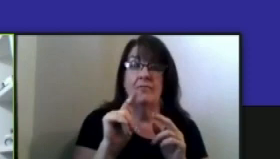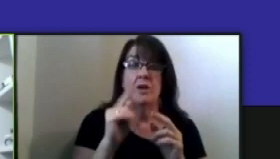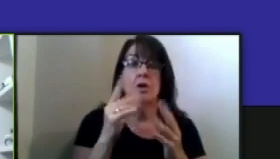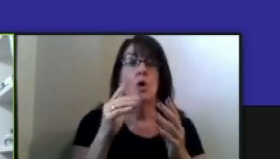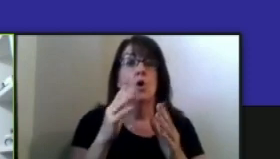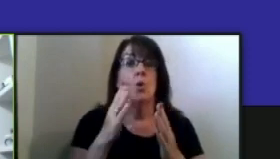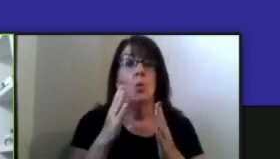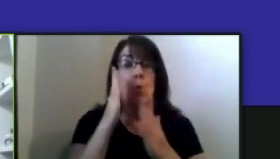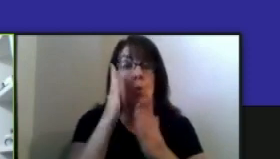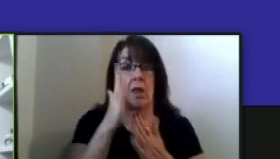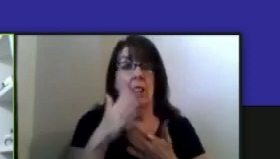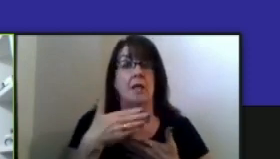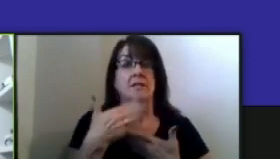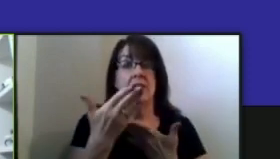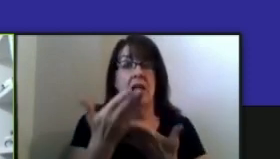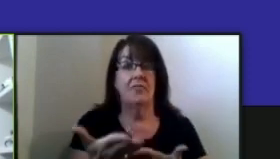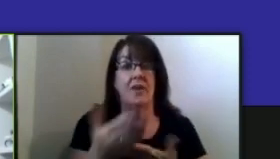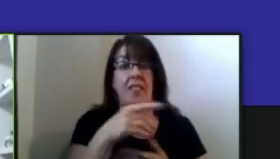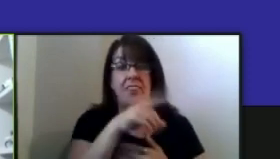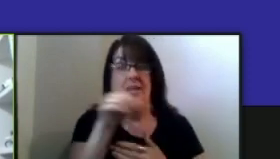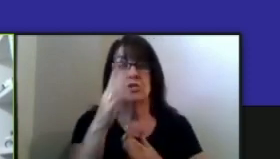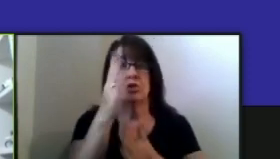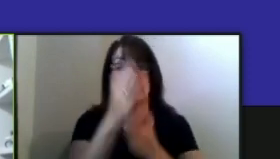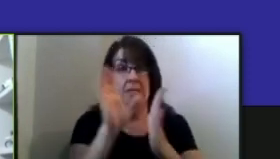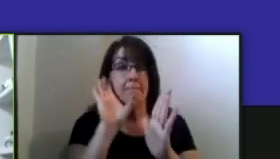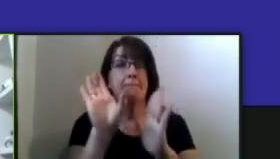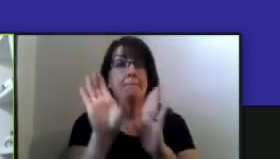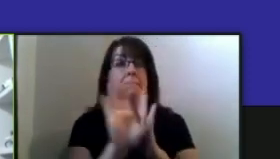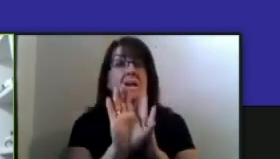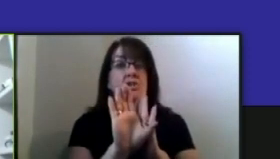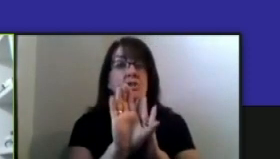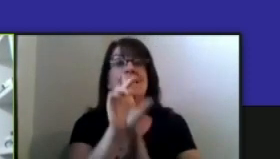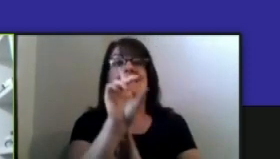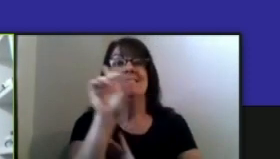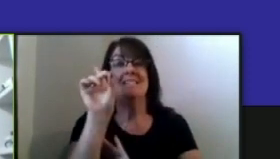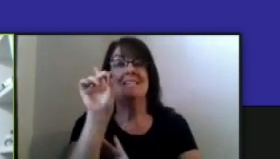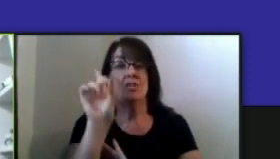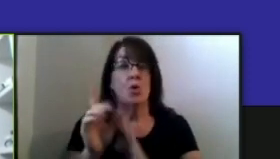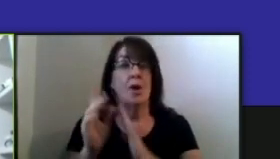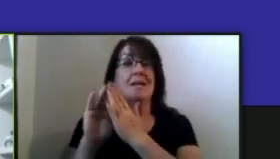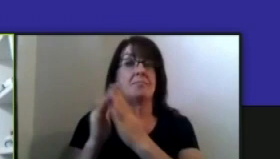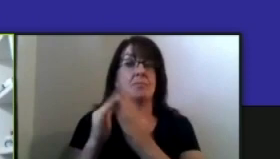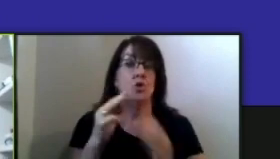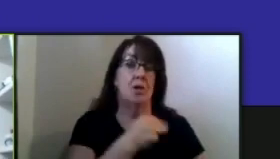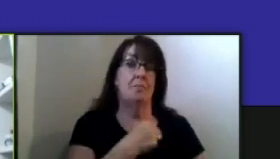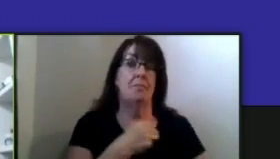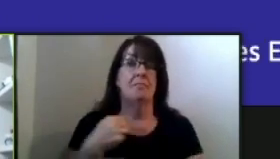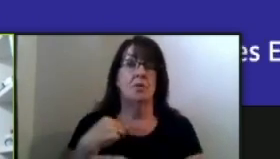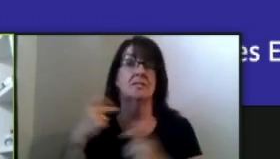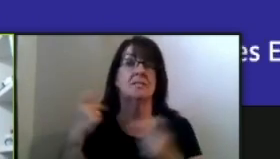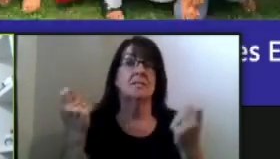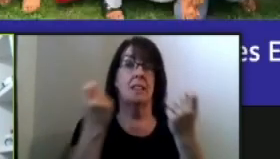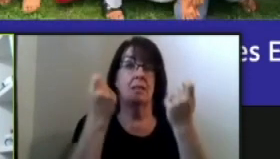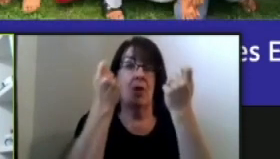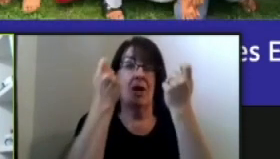sacrifice. These are some pictures of the Detroit community members celebrating Eid.